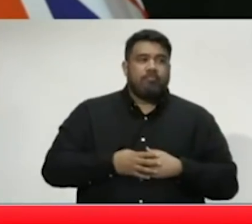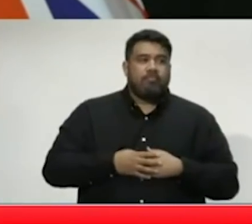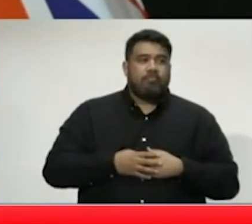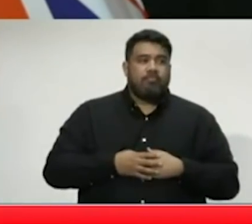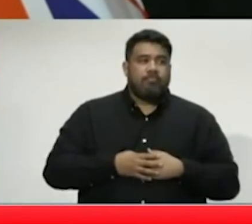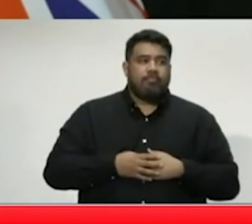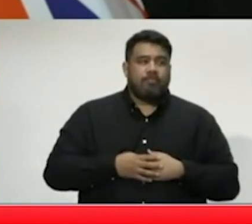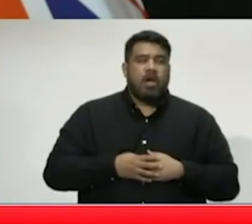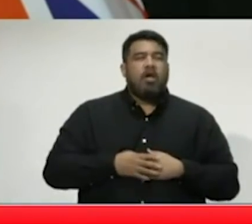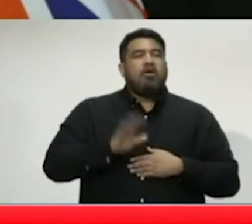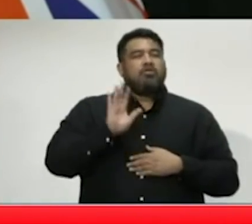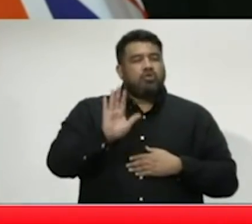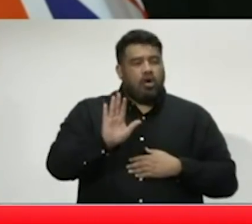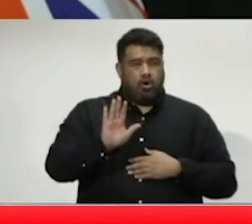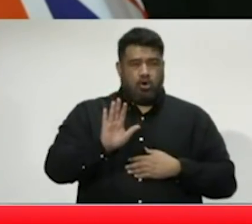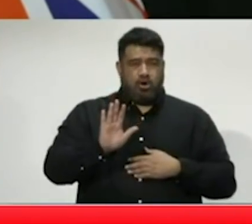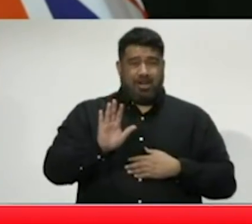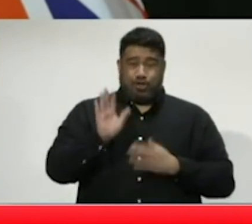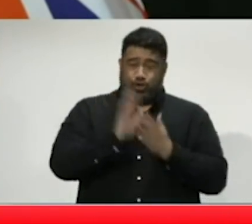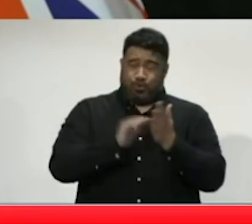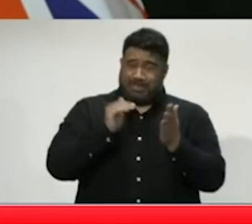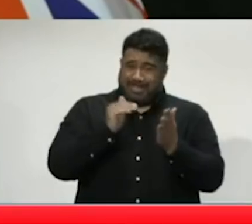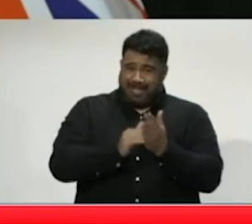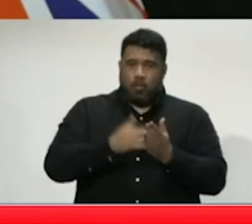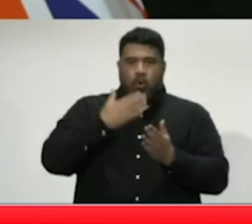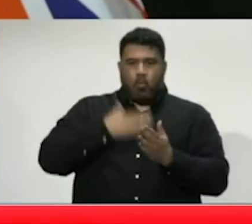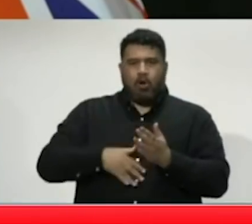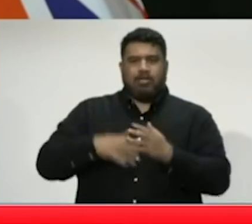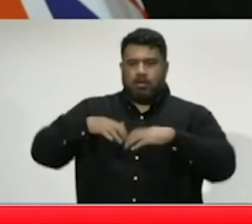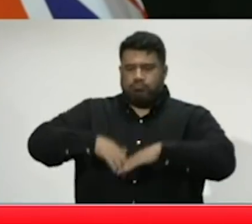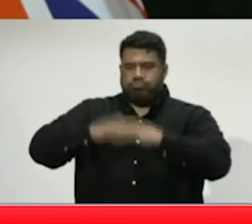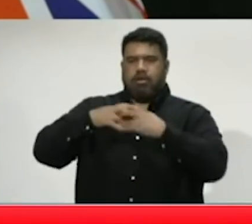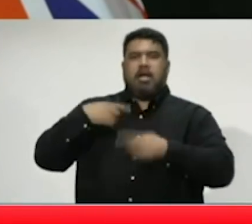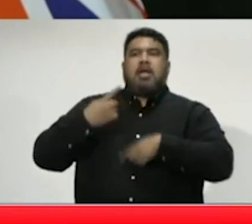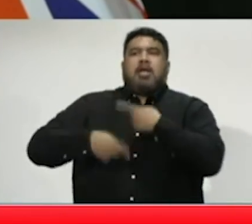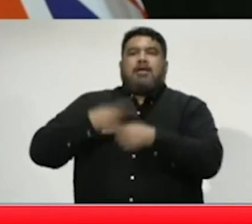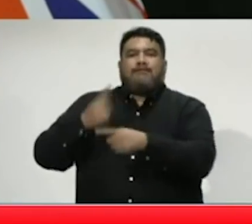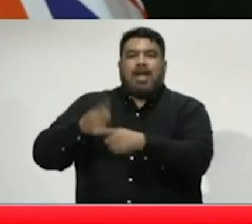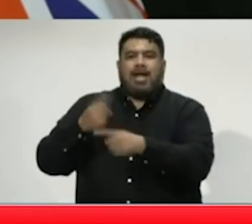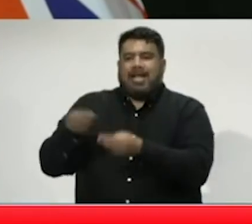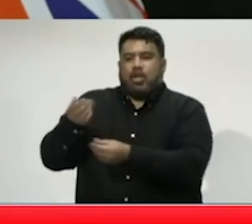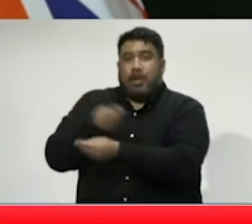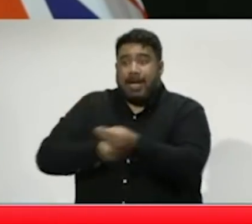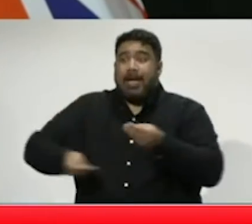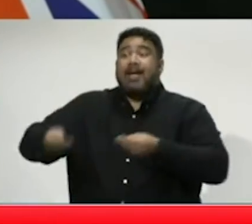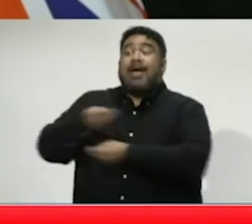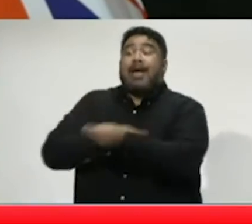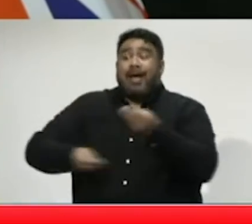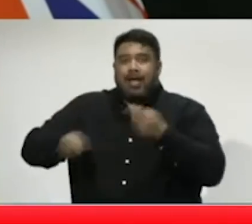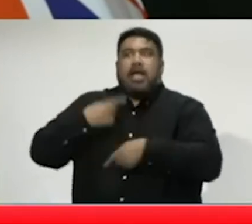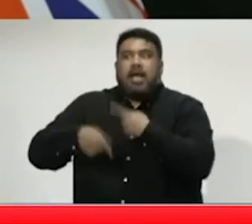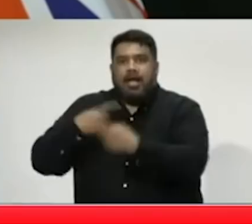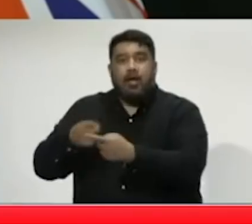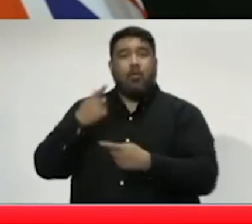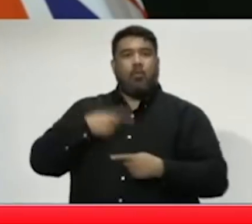important that we get New Zealand moving as fast as we can to limit the economic impact of the virus, which is why we will adopt this nimble approach and